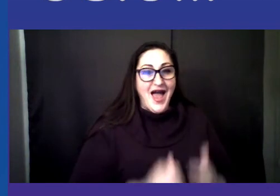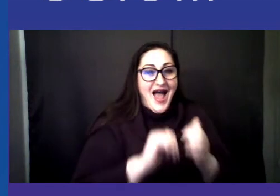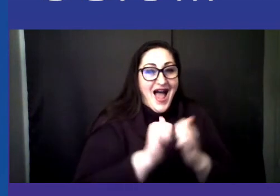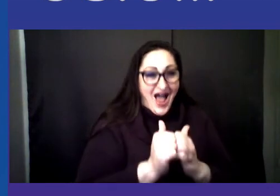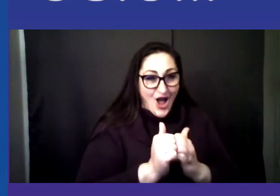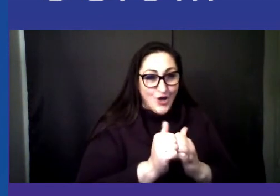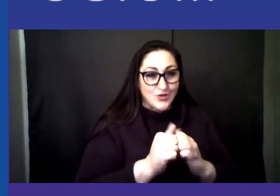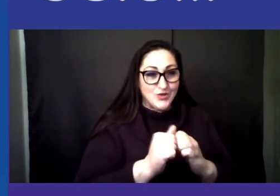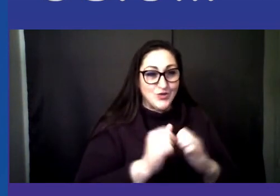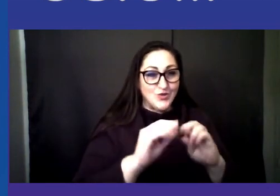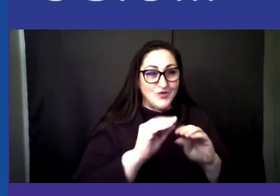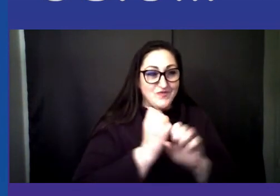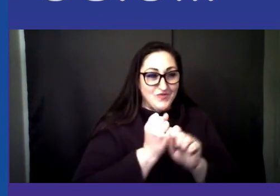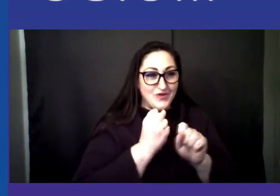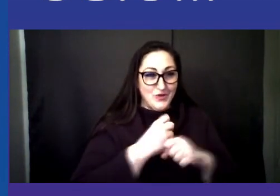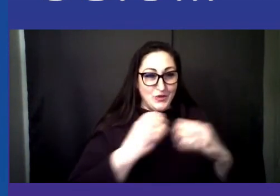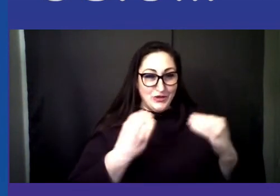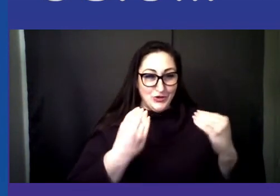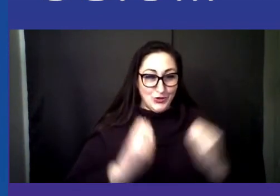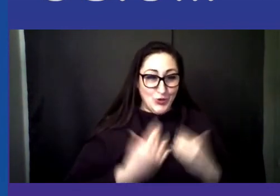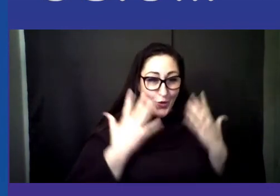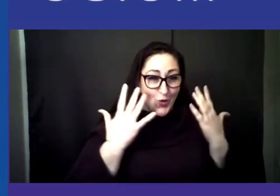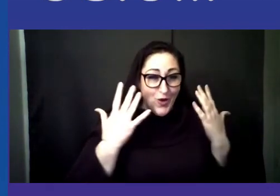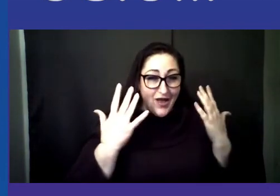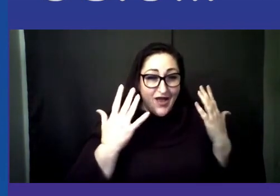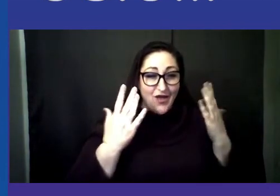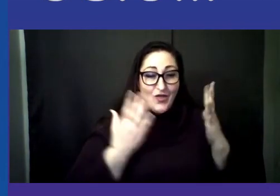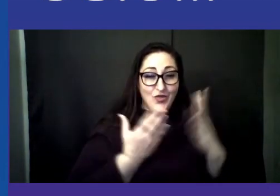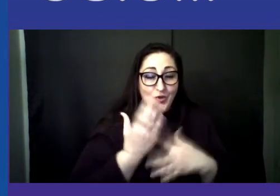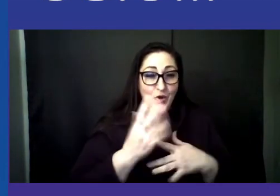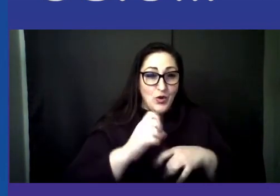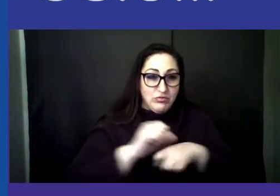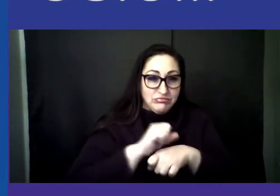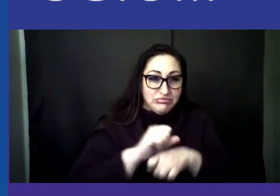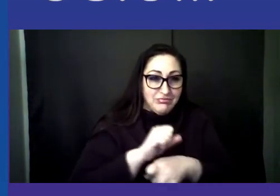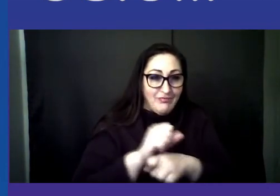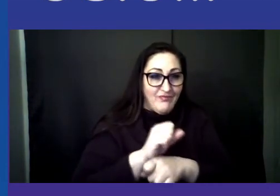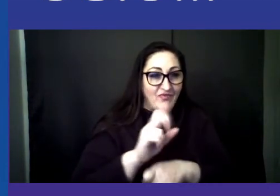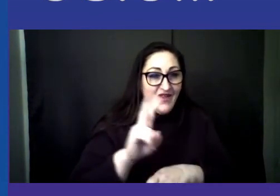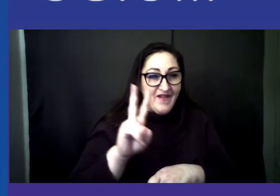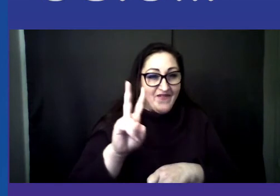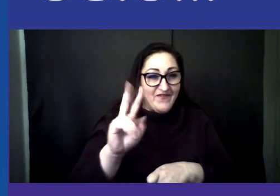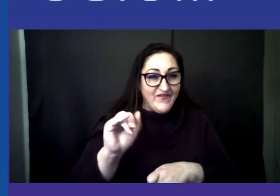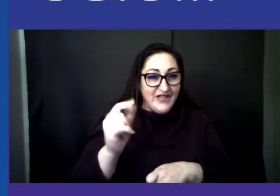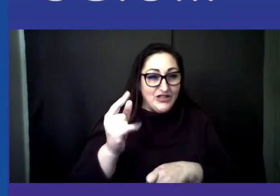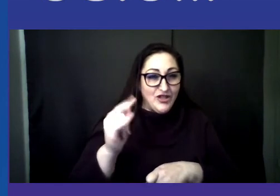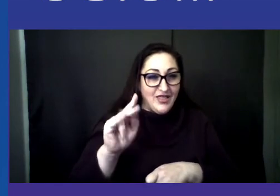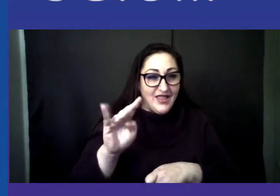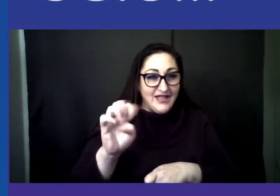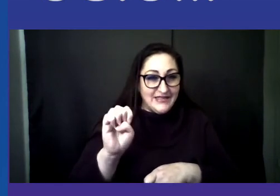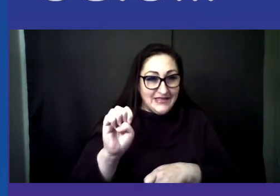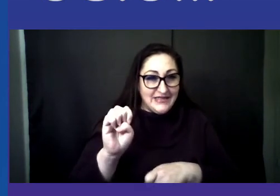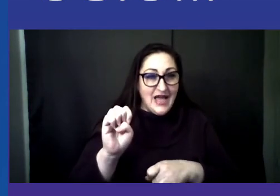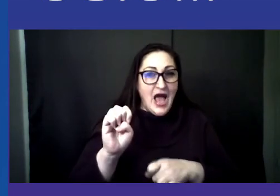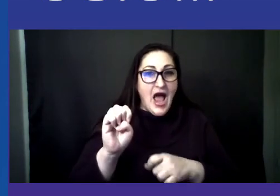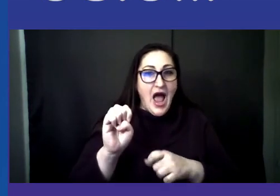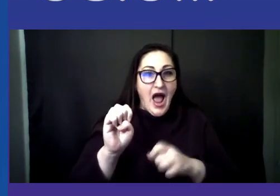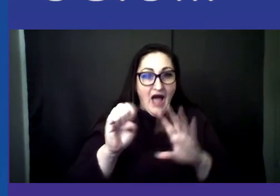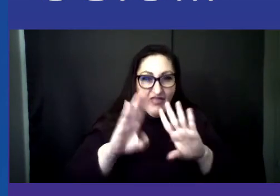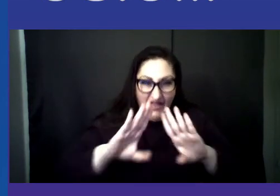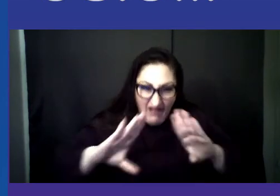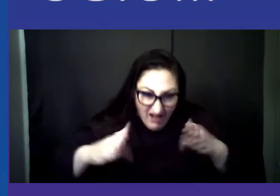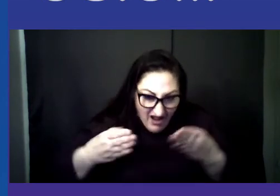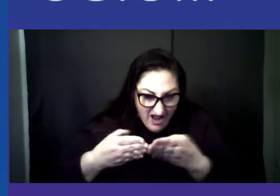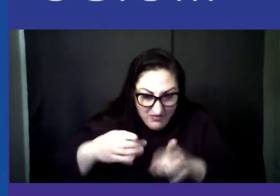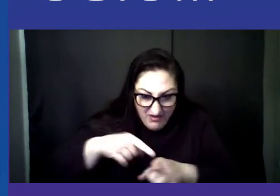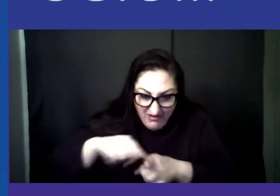vigilance. Because for me, so often I think hypervigilance is actually what's working, and I call it vigilance, but it's probably